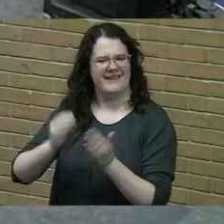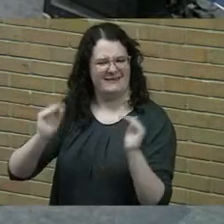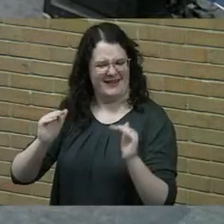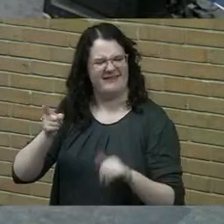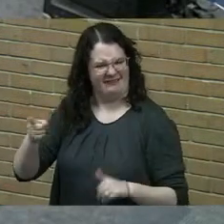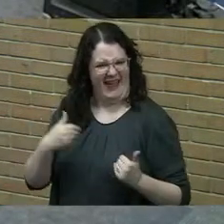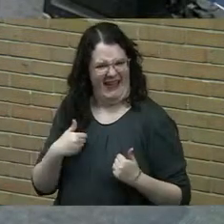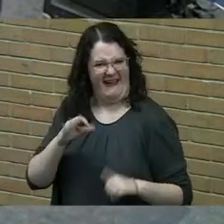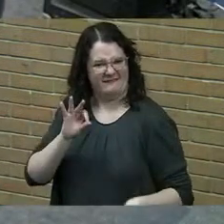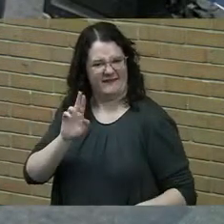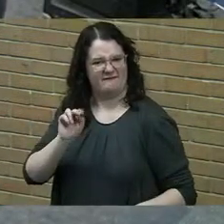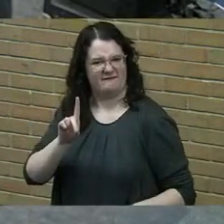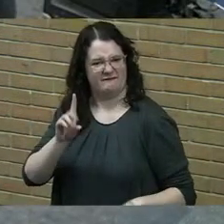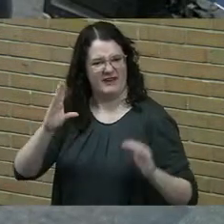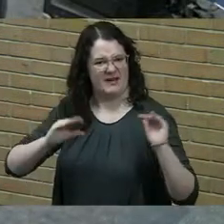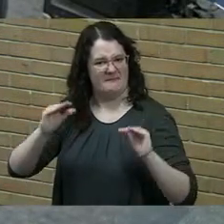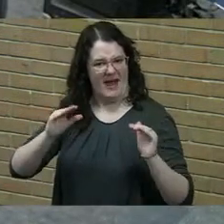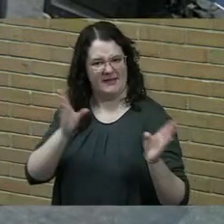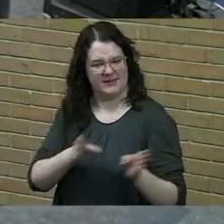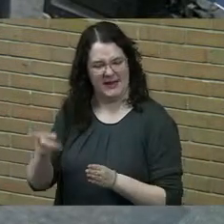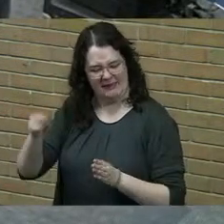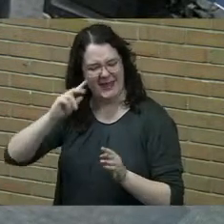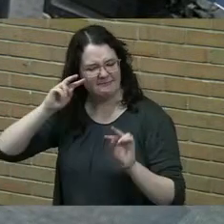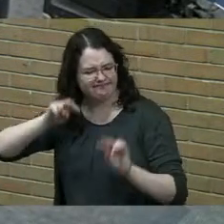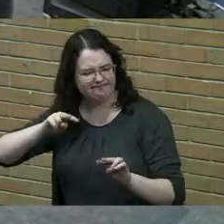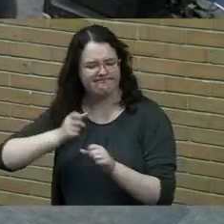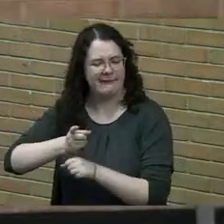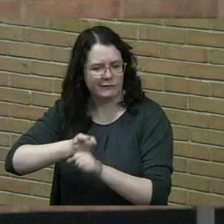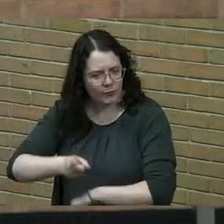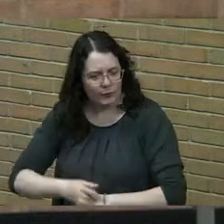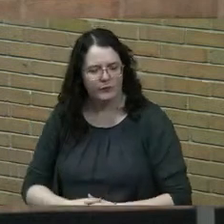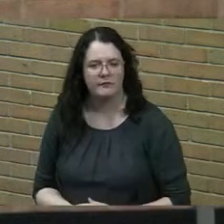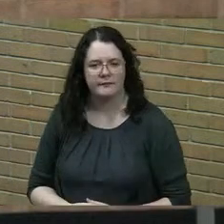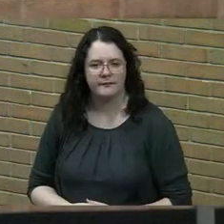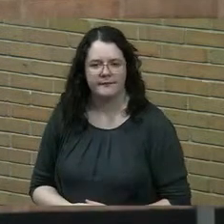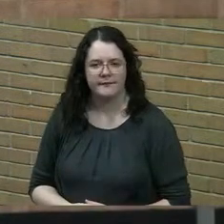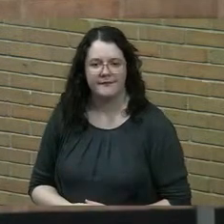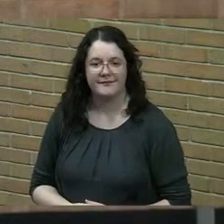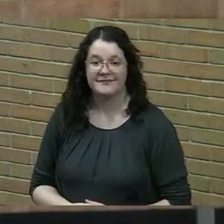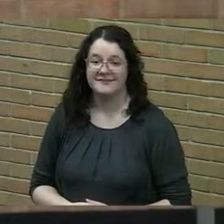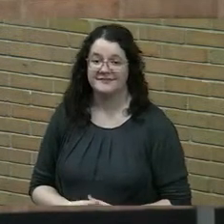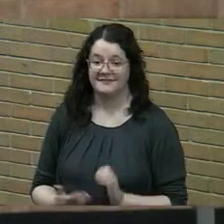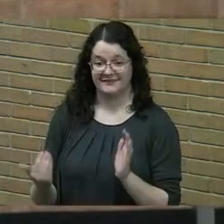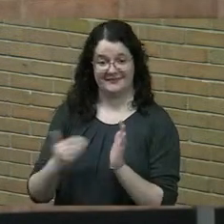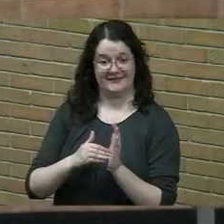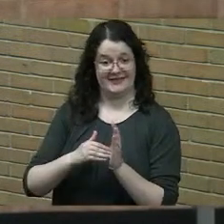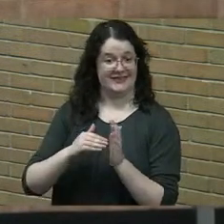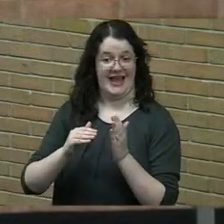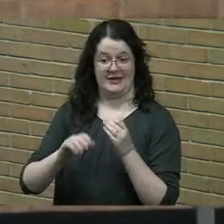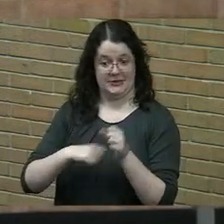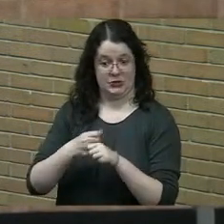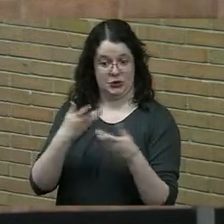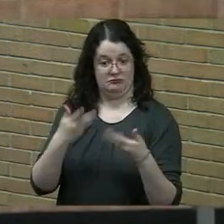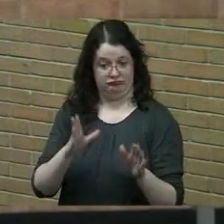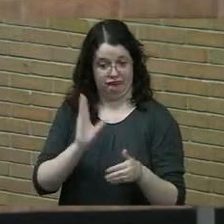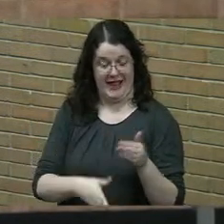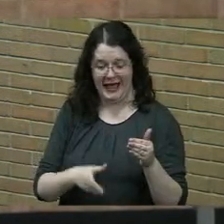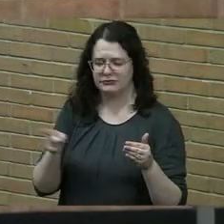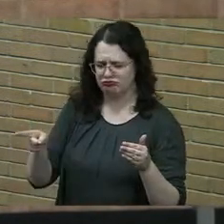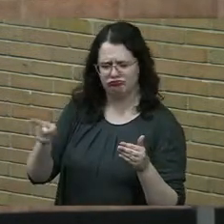that they monitor on an annual basis. And again, you ended the year in very good financial